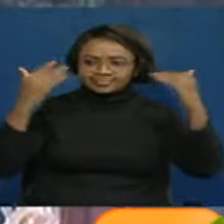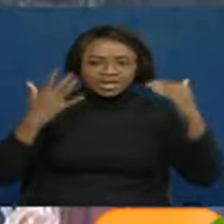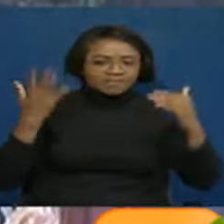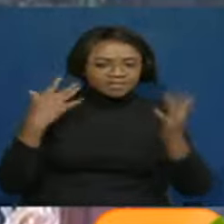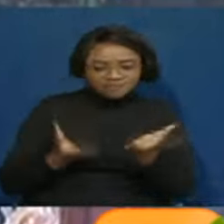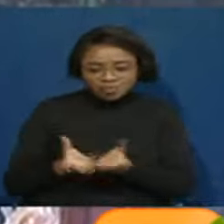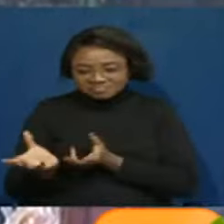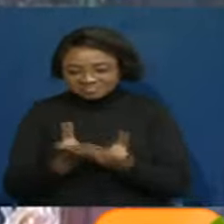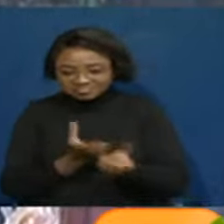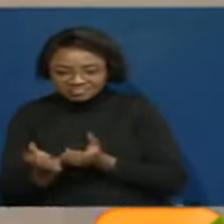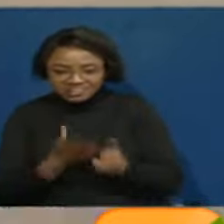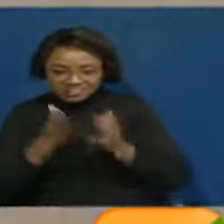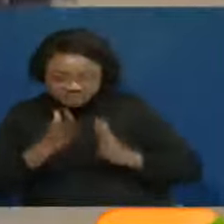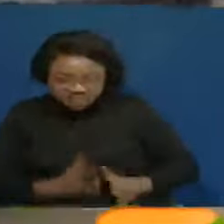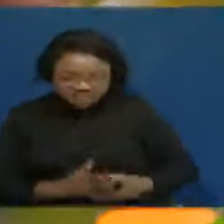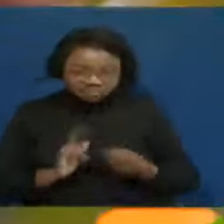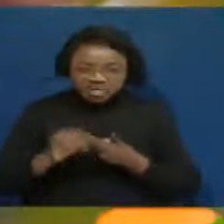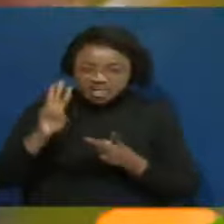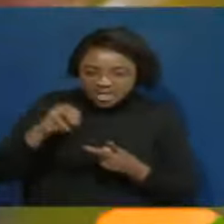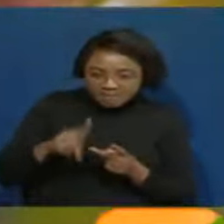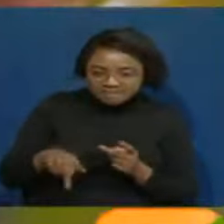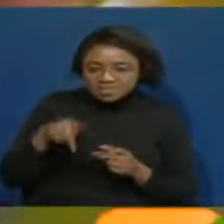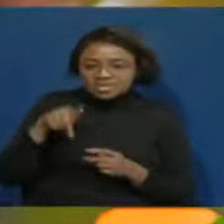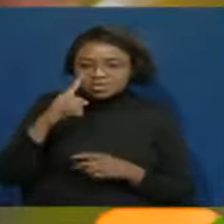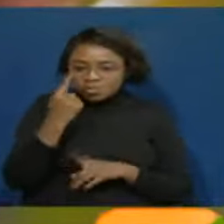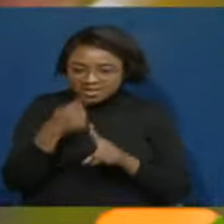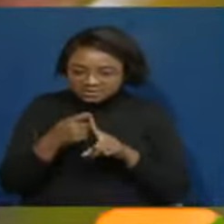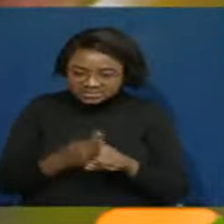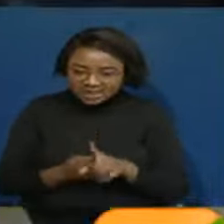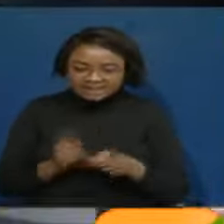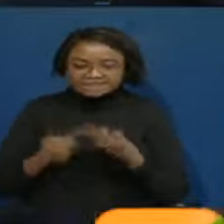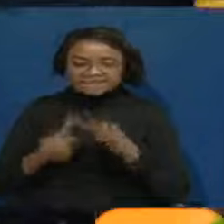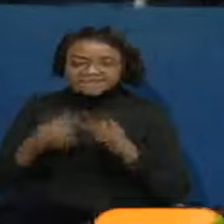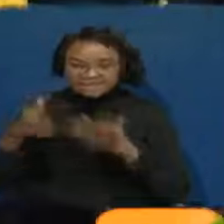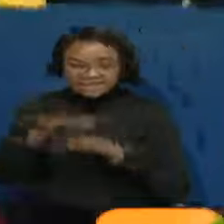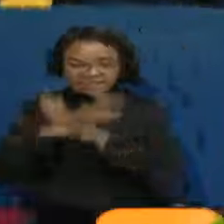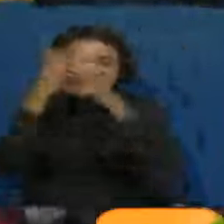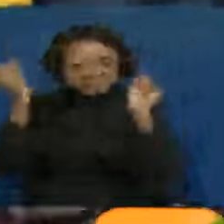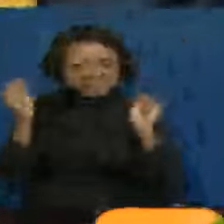businessman, one-time MP, to the Deputy President of the Republic.